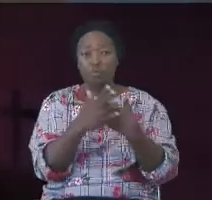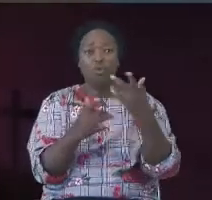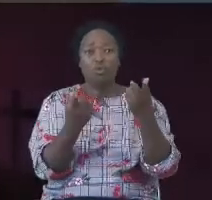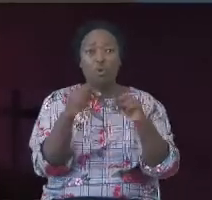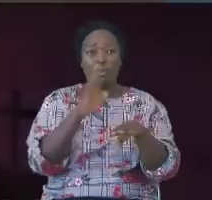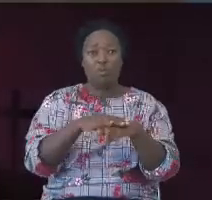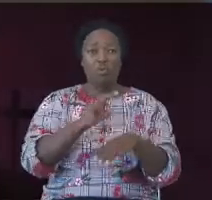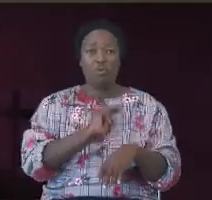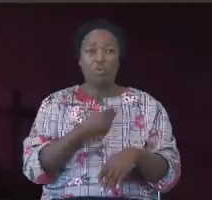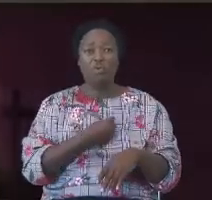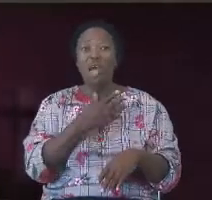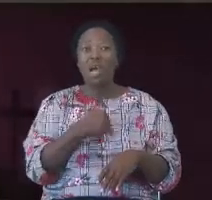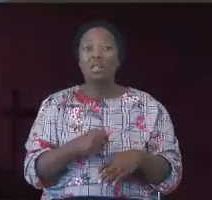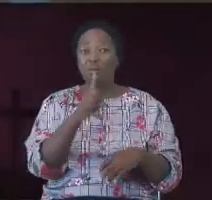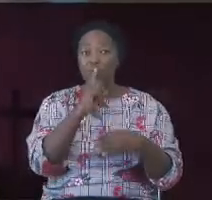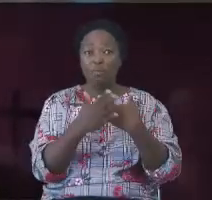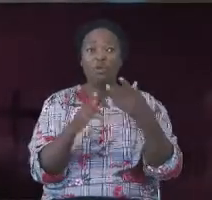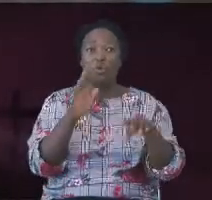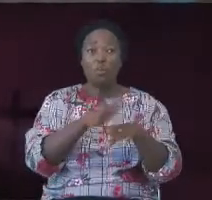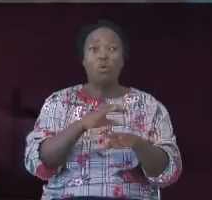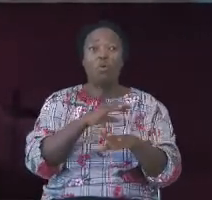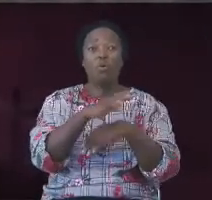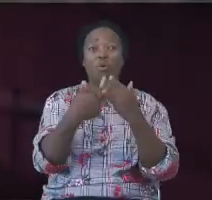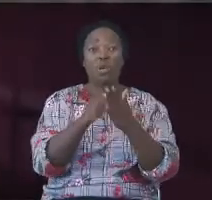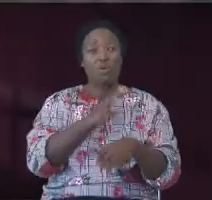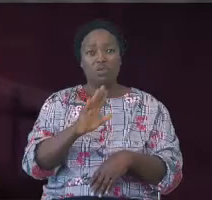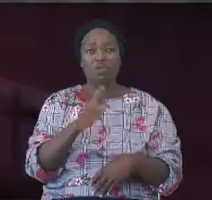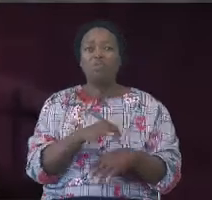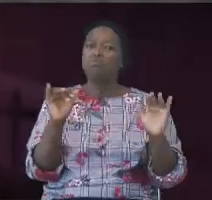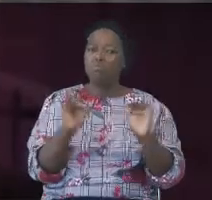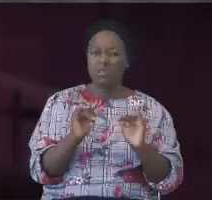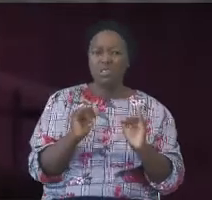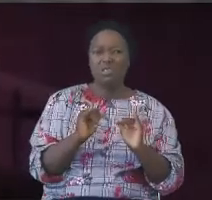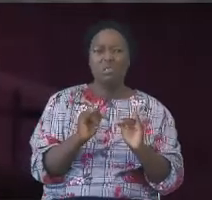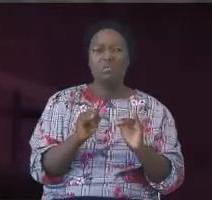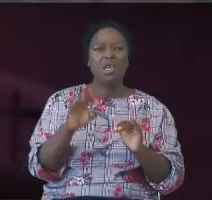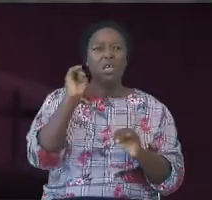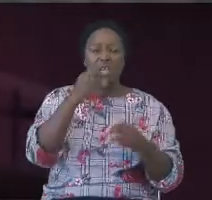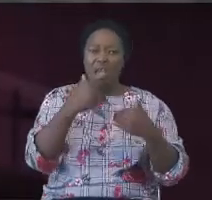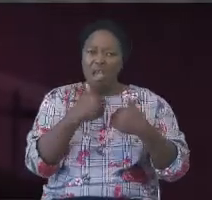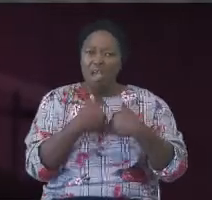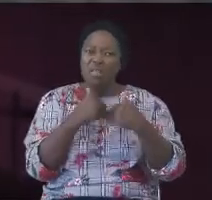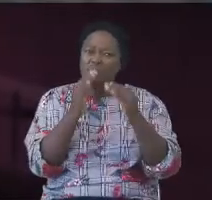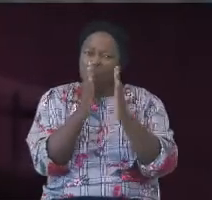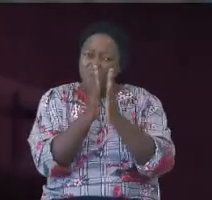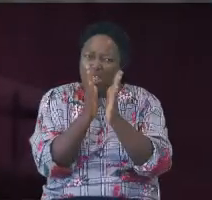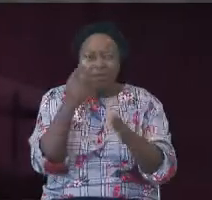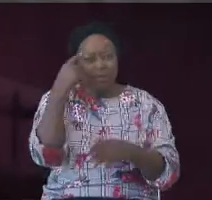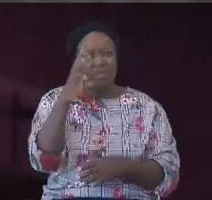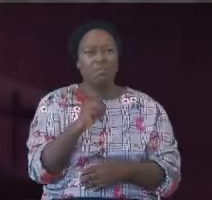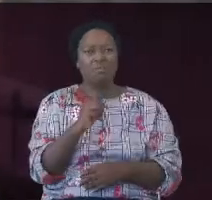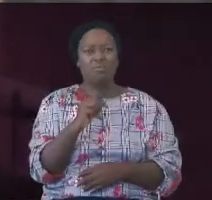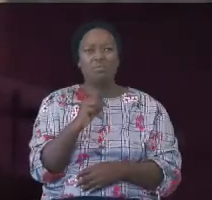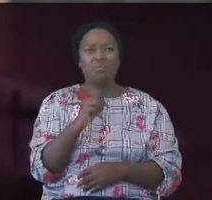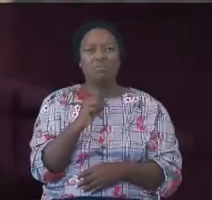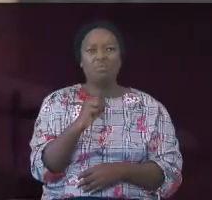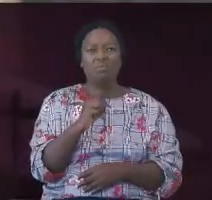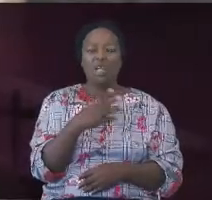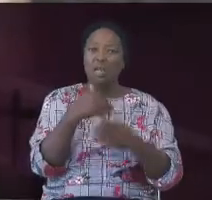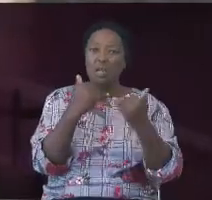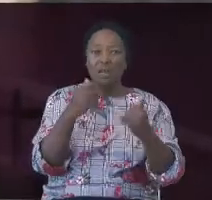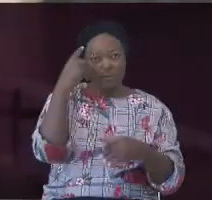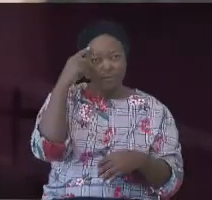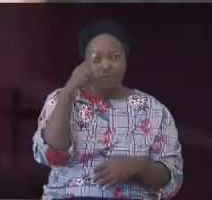that said let us blood come on us and upon our children all the same